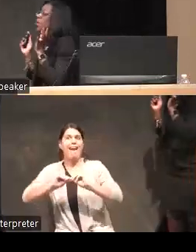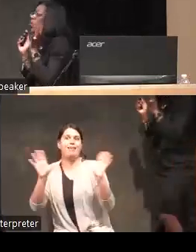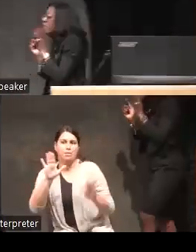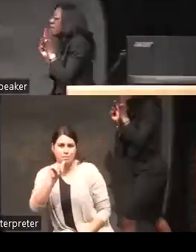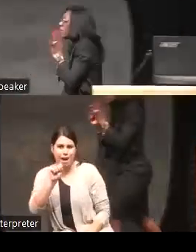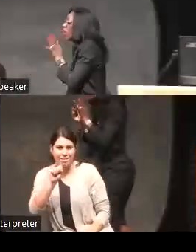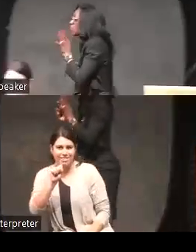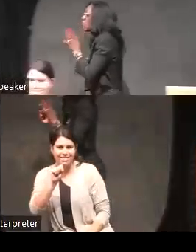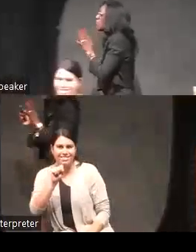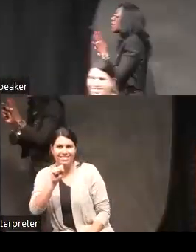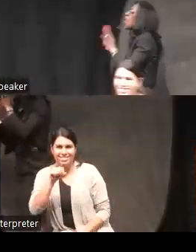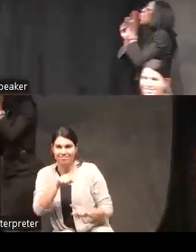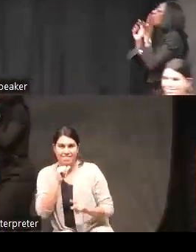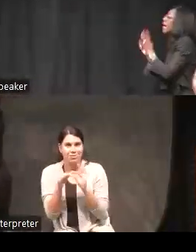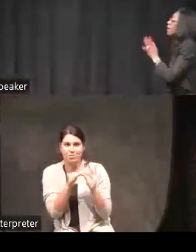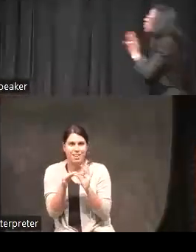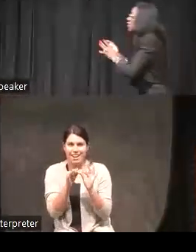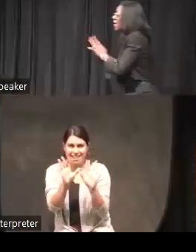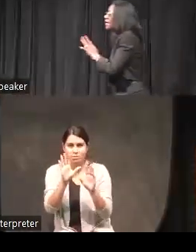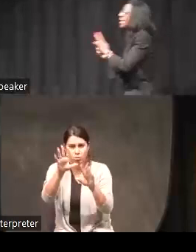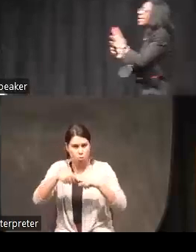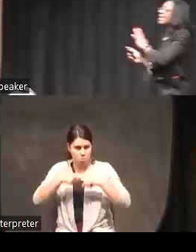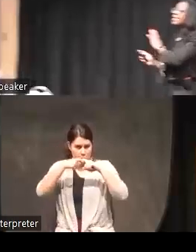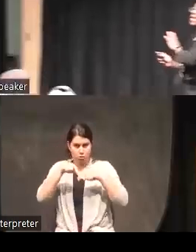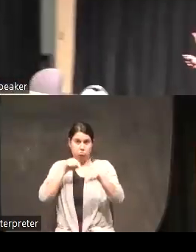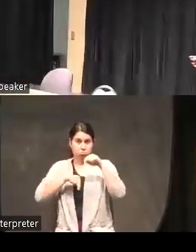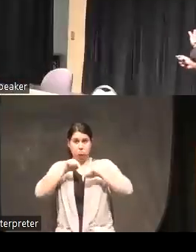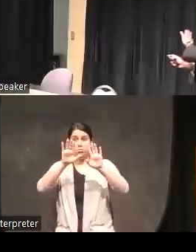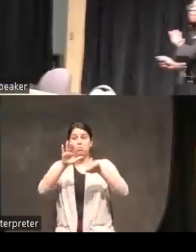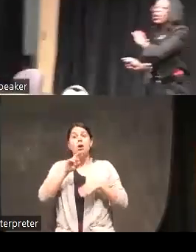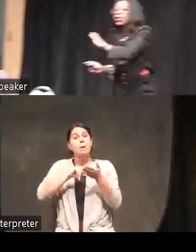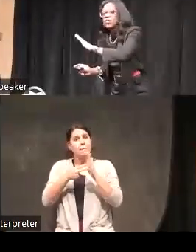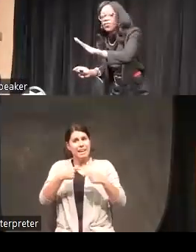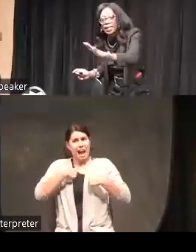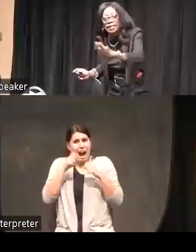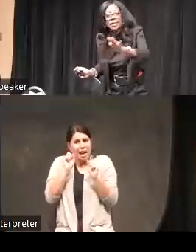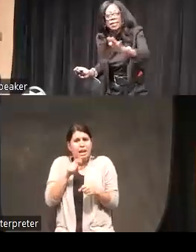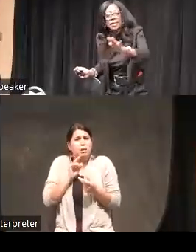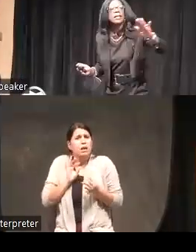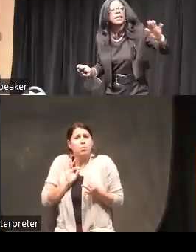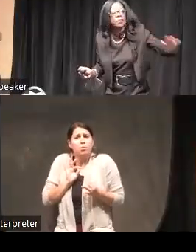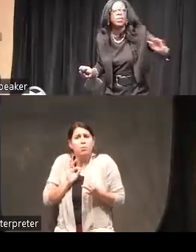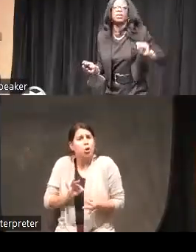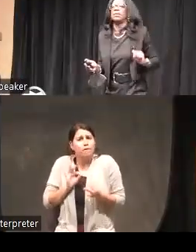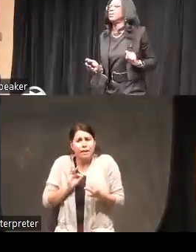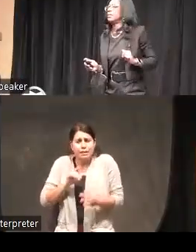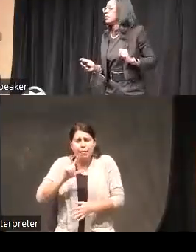here, with me, pause for a second. What we understand is that you can be a perfect